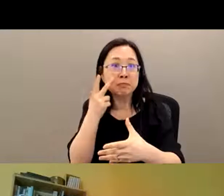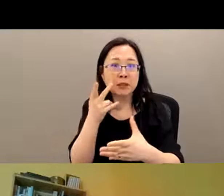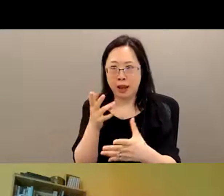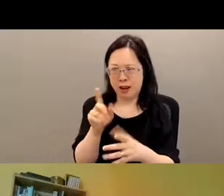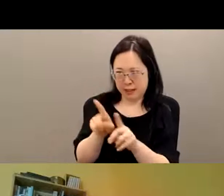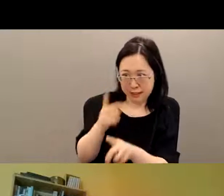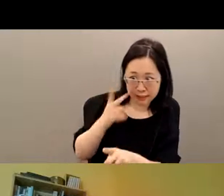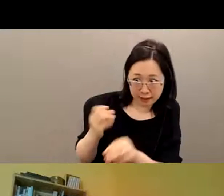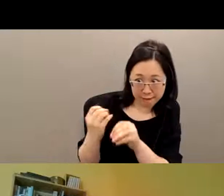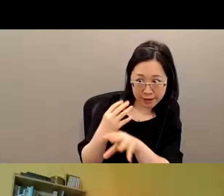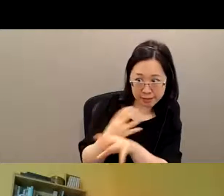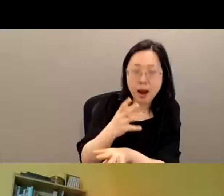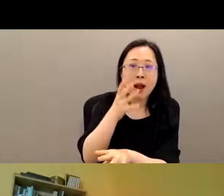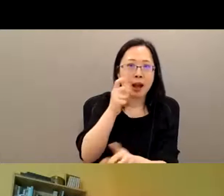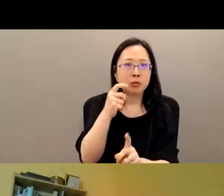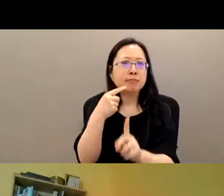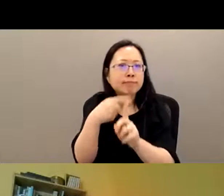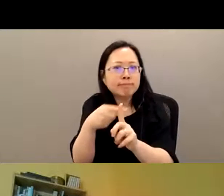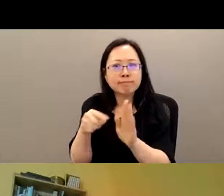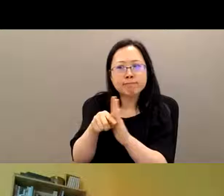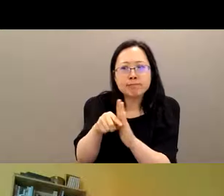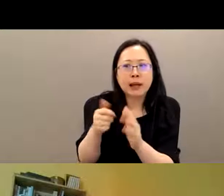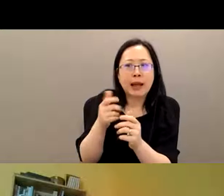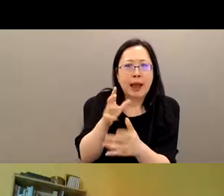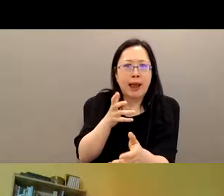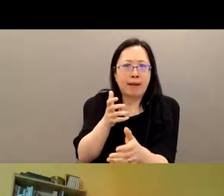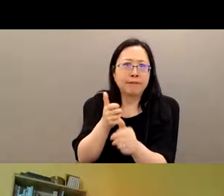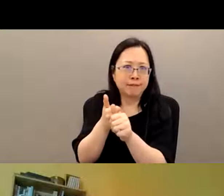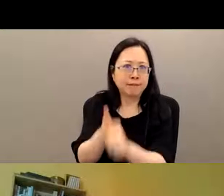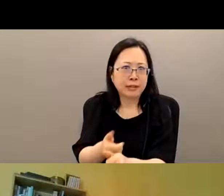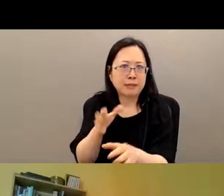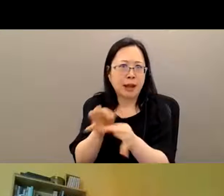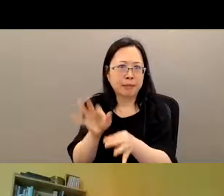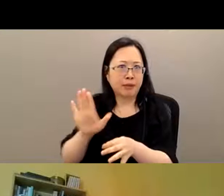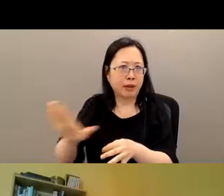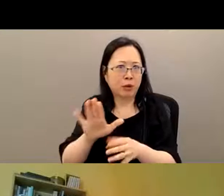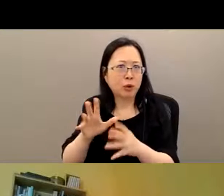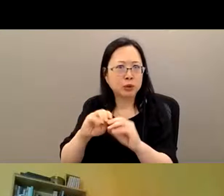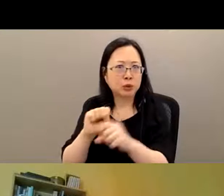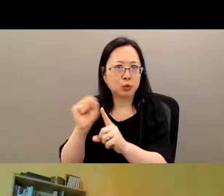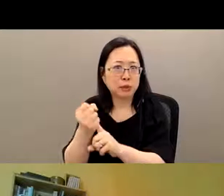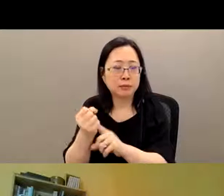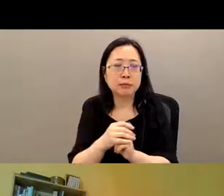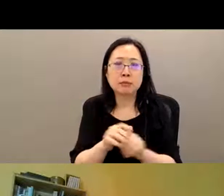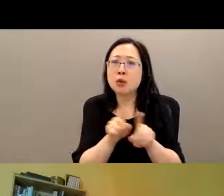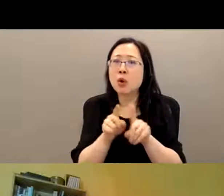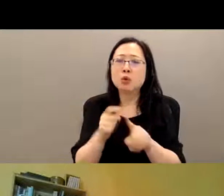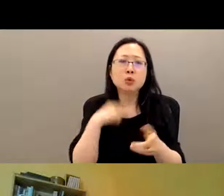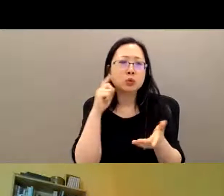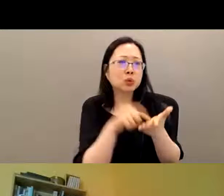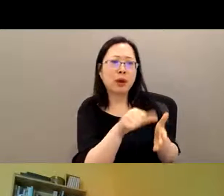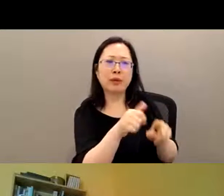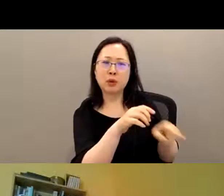to address any unique issues that they might have. Now, also another one of the communities is the Community Engagement in